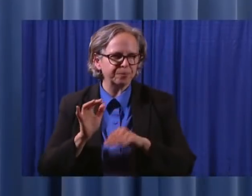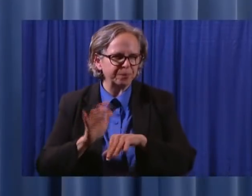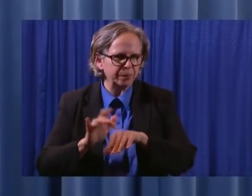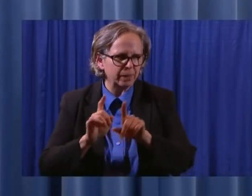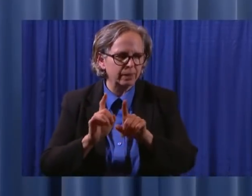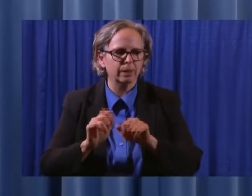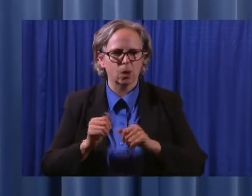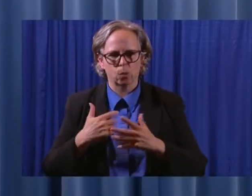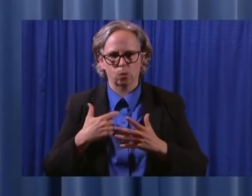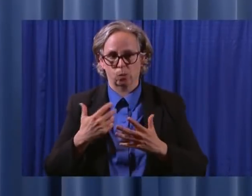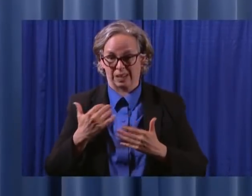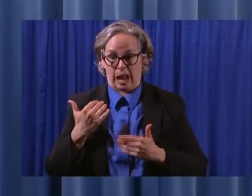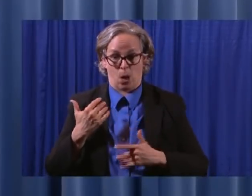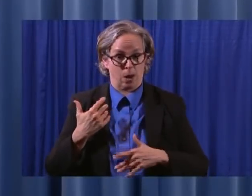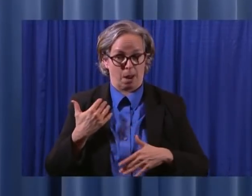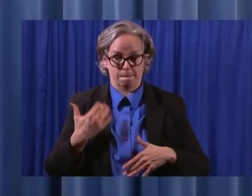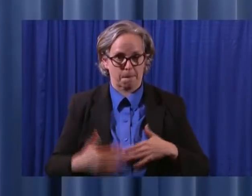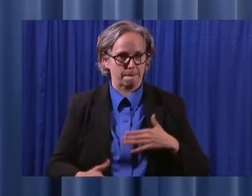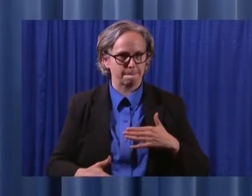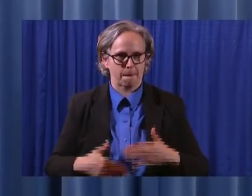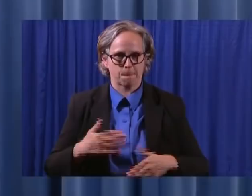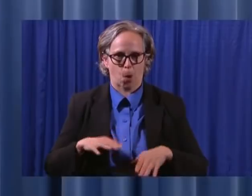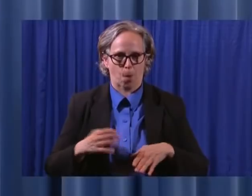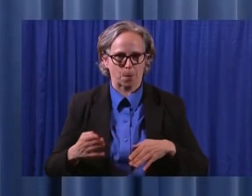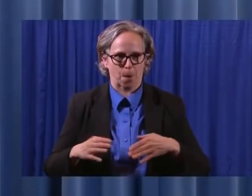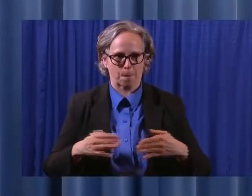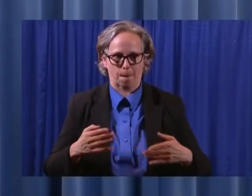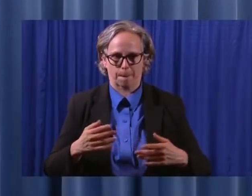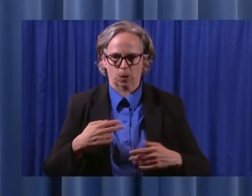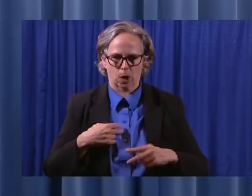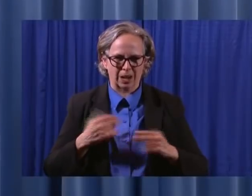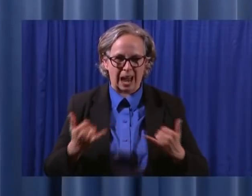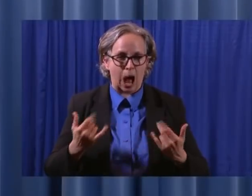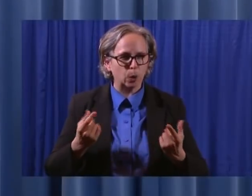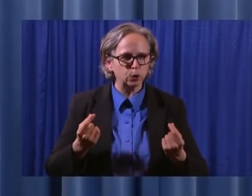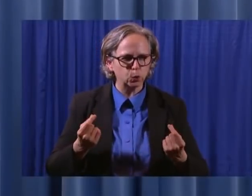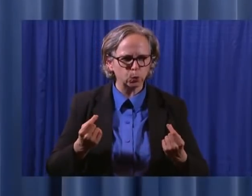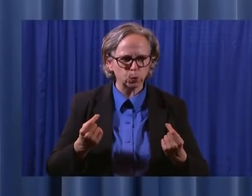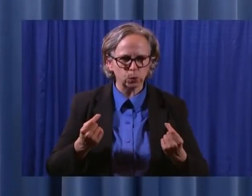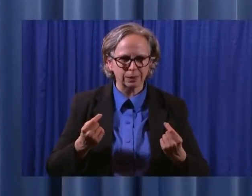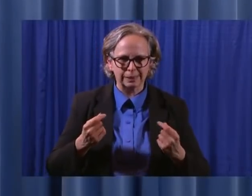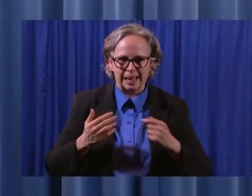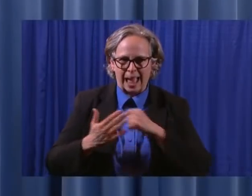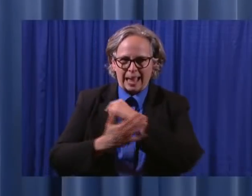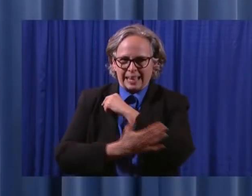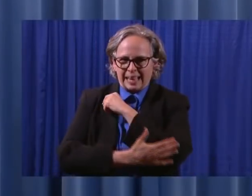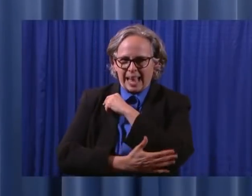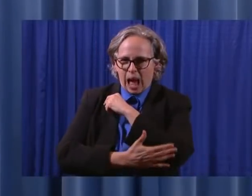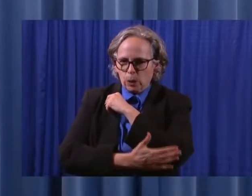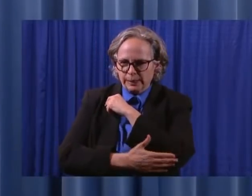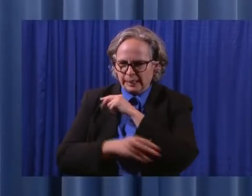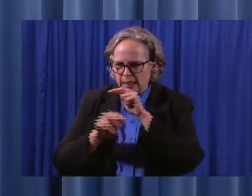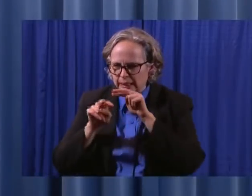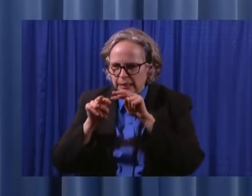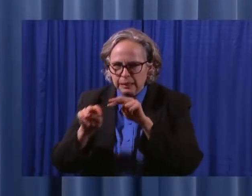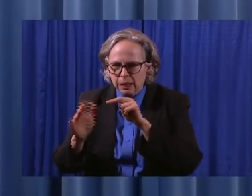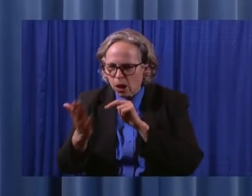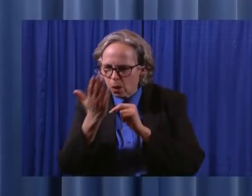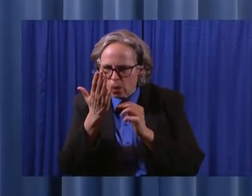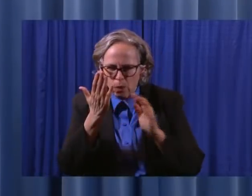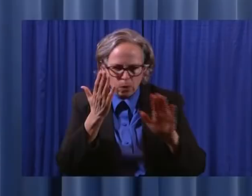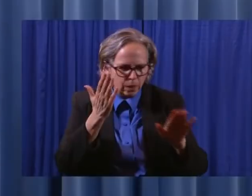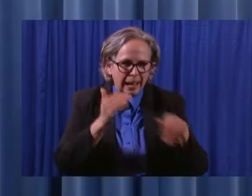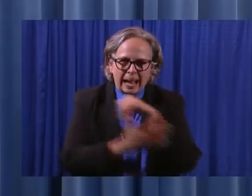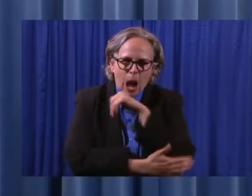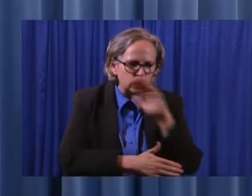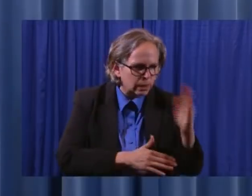now, we're looking more and more at county by county, and you can kind of see this in what I've talked about. We just